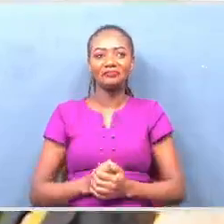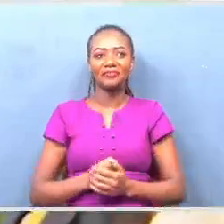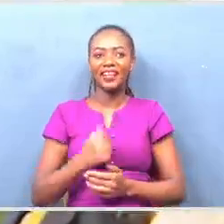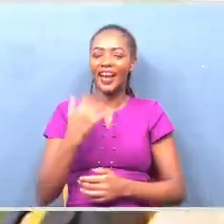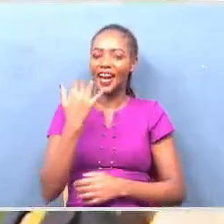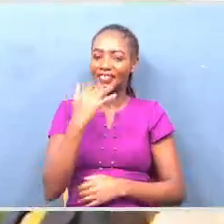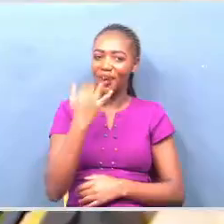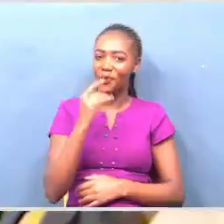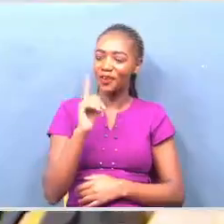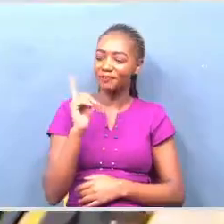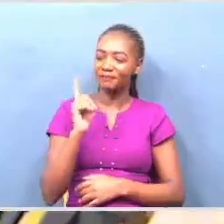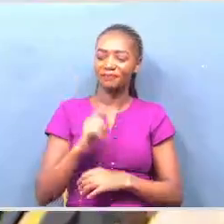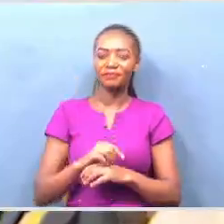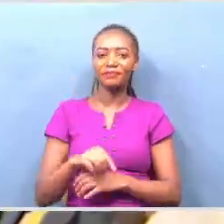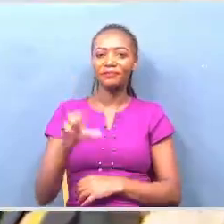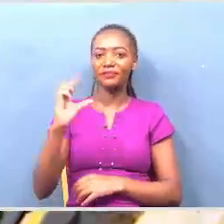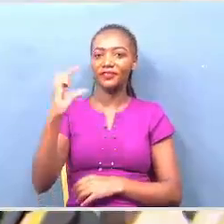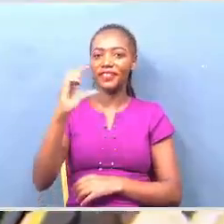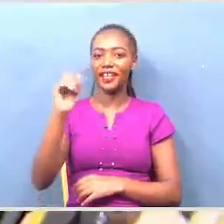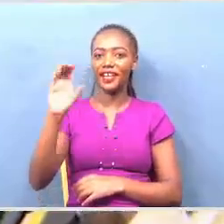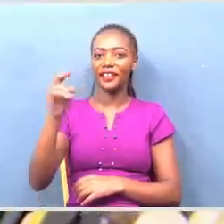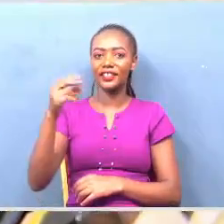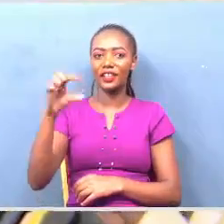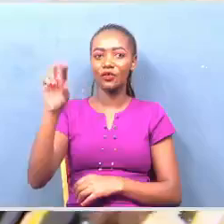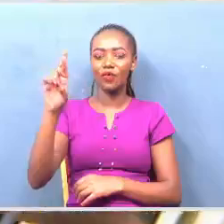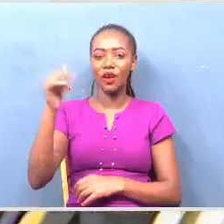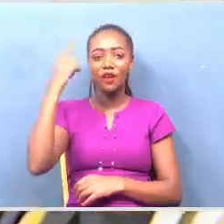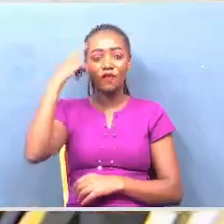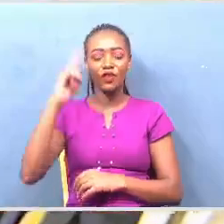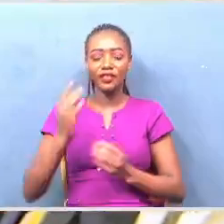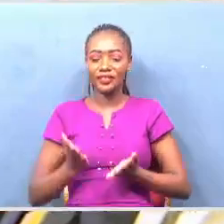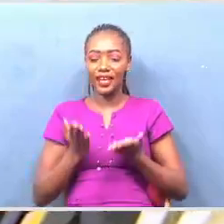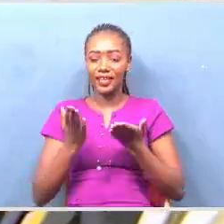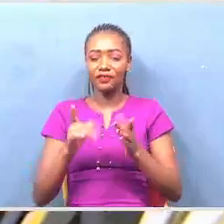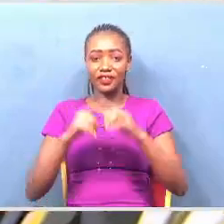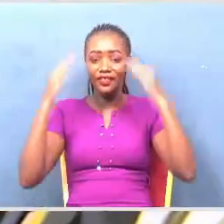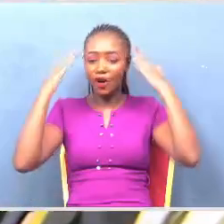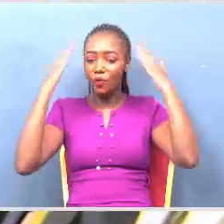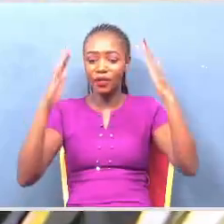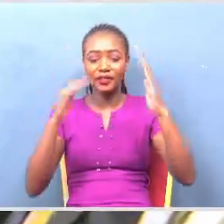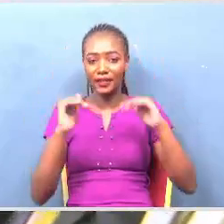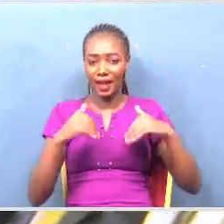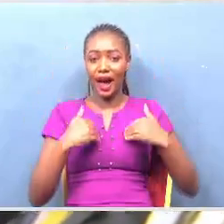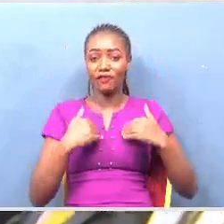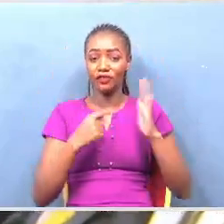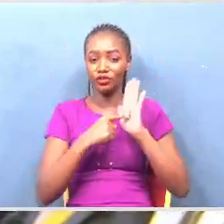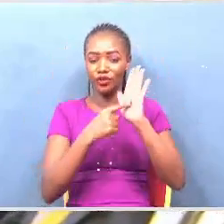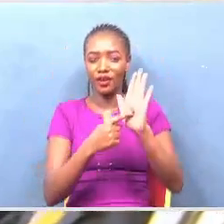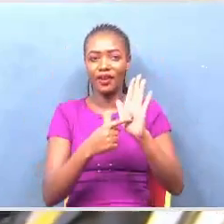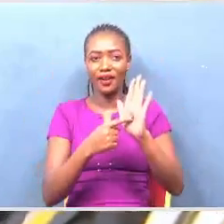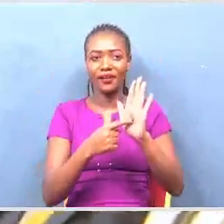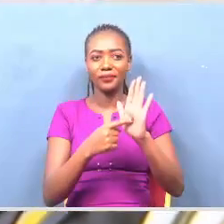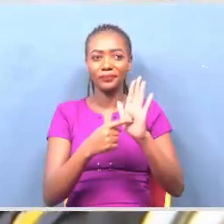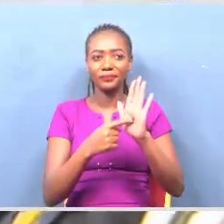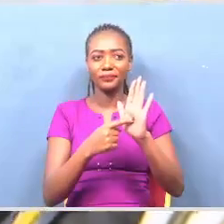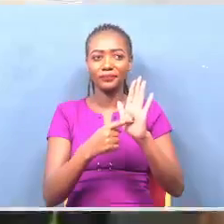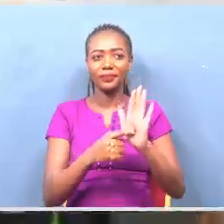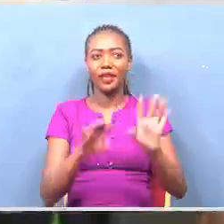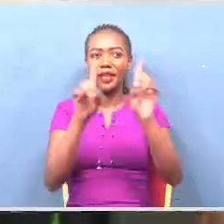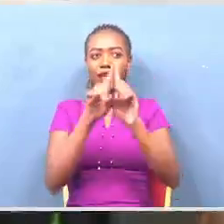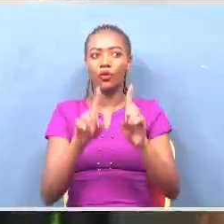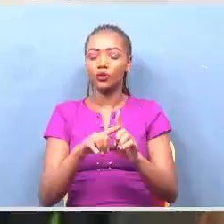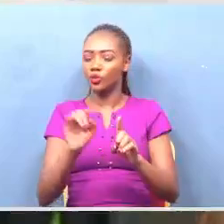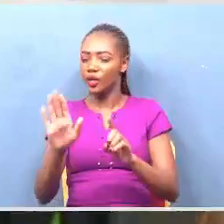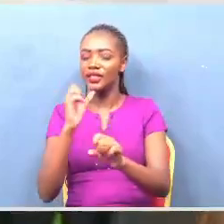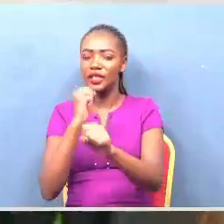Rigathi Gachagua, for the sacrifice and the commitment he has demonstrated and the hard work he